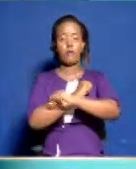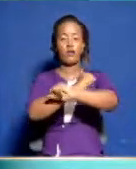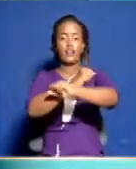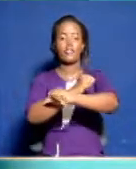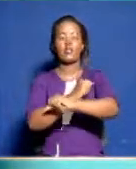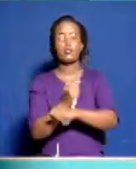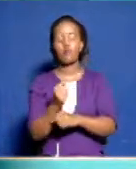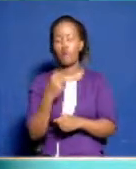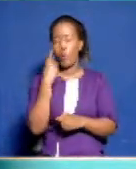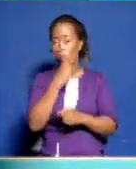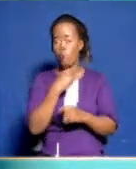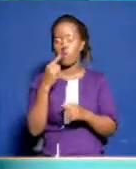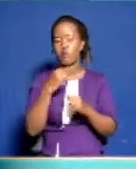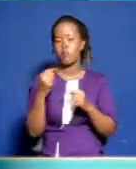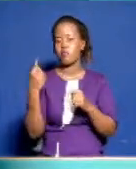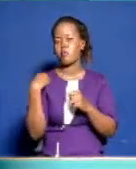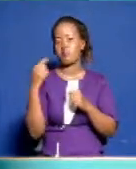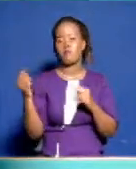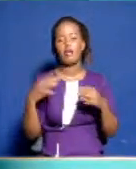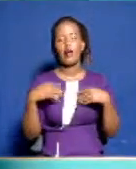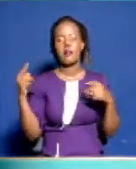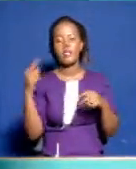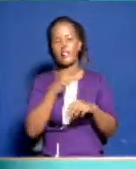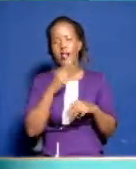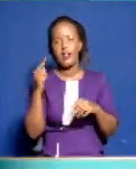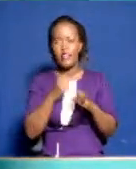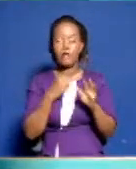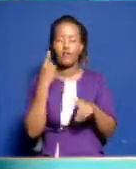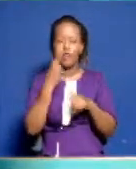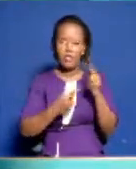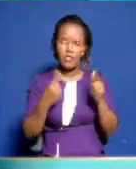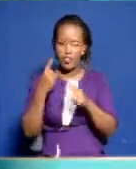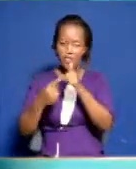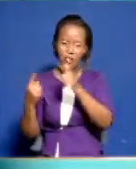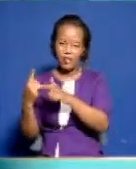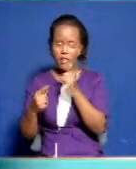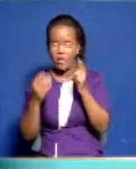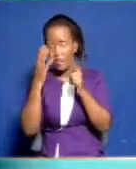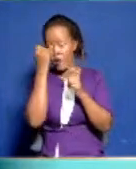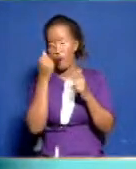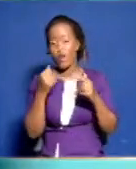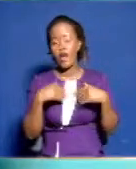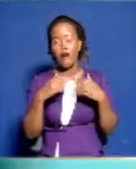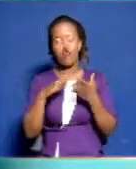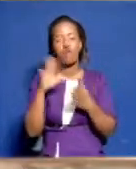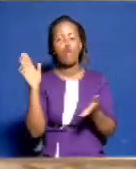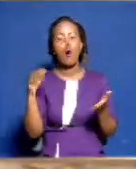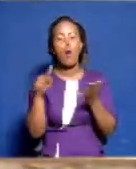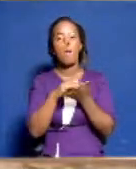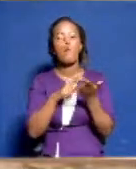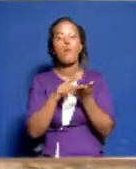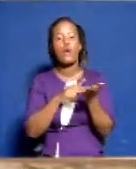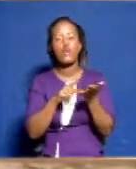whose population has been under threat for years due to human activity and marine pollution.